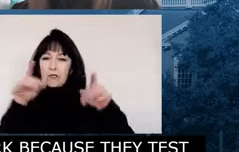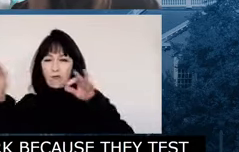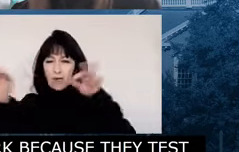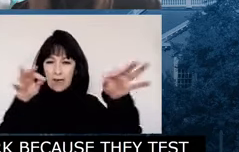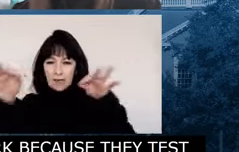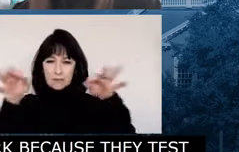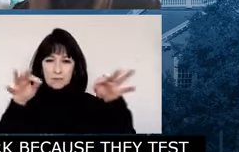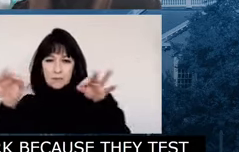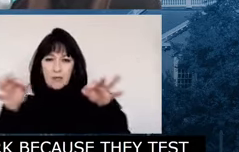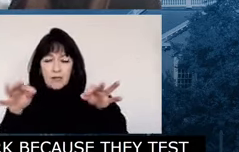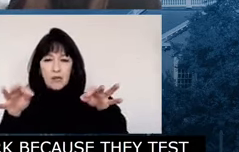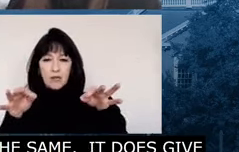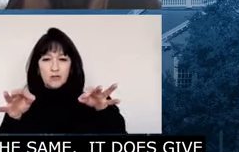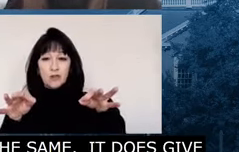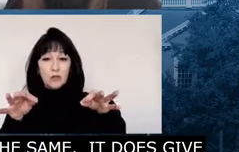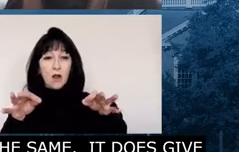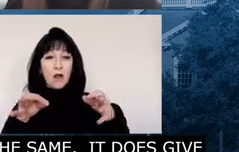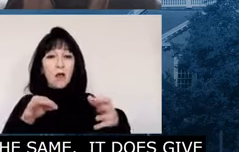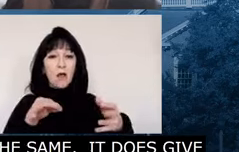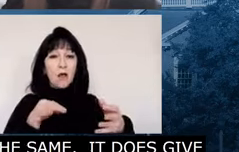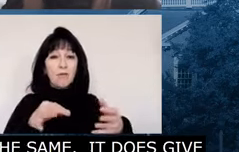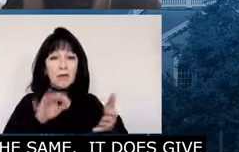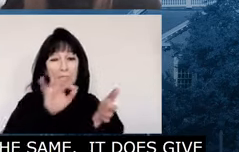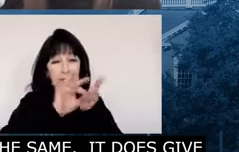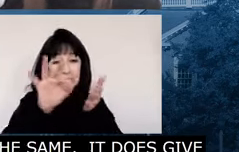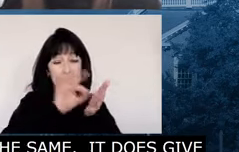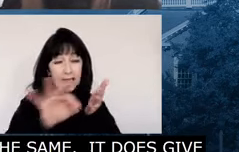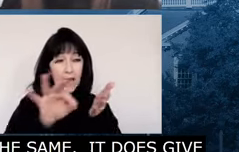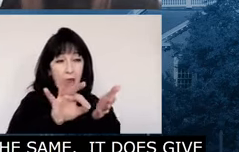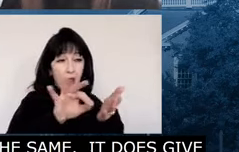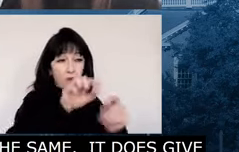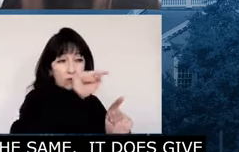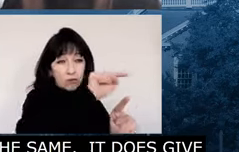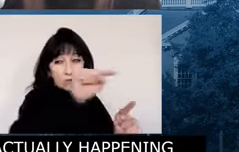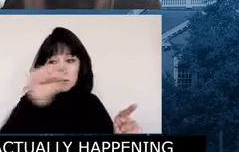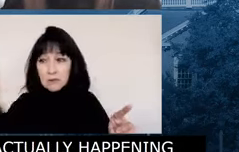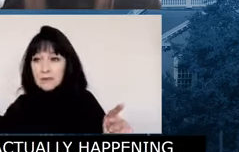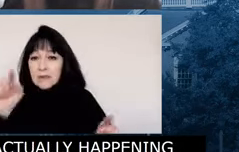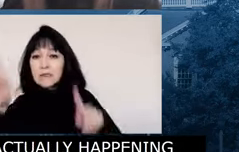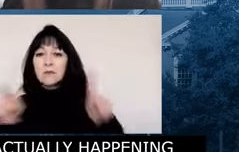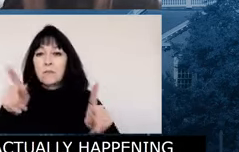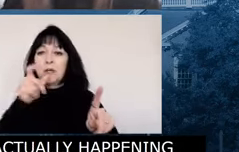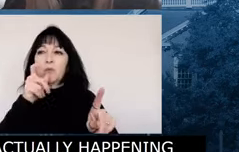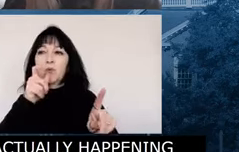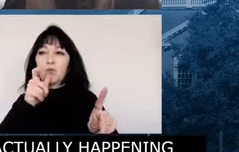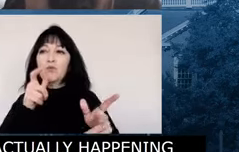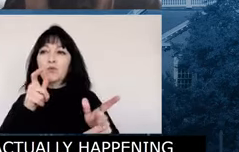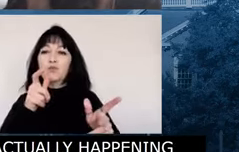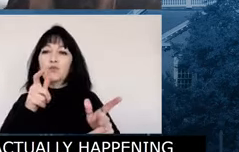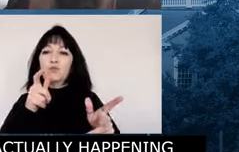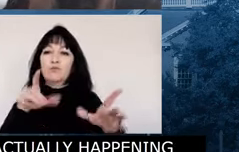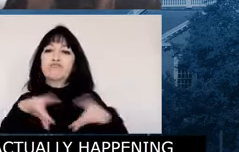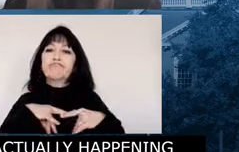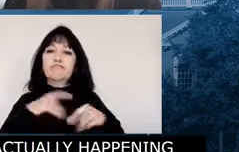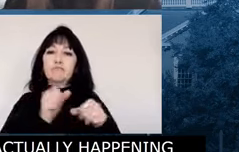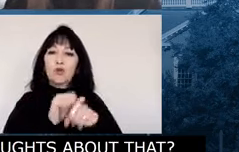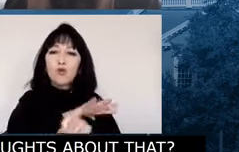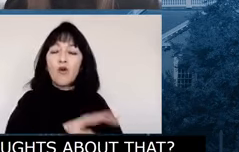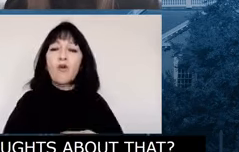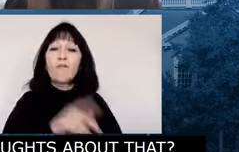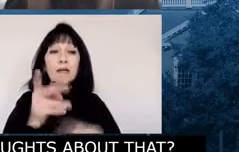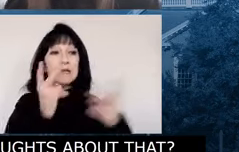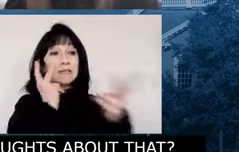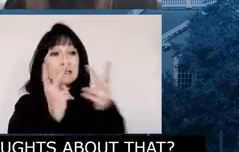thoughts about that? Yeah, just to add on to what you have said, Governor, and we hear